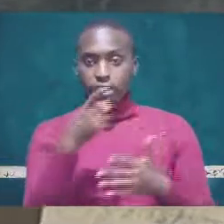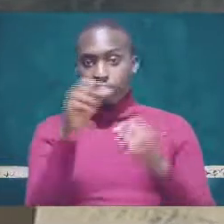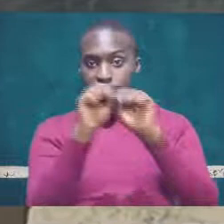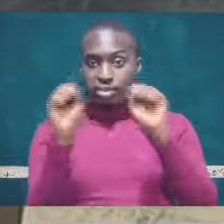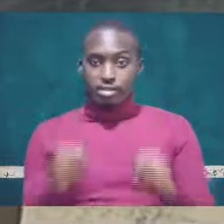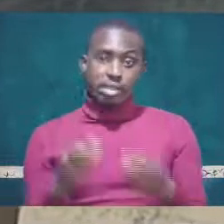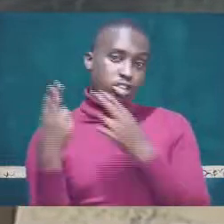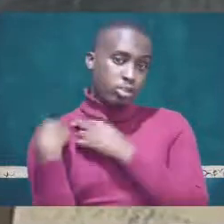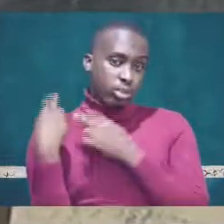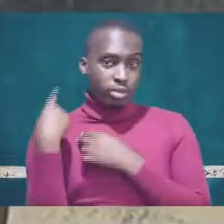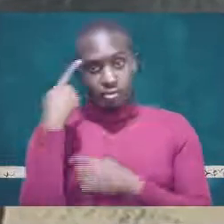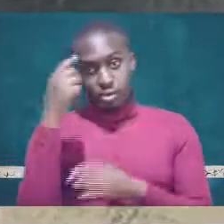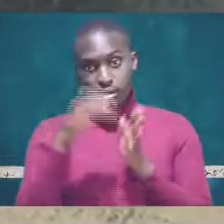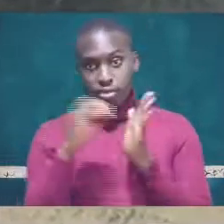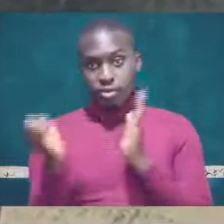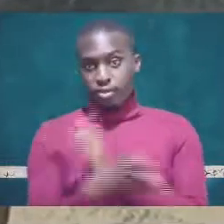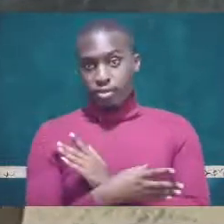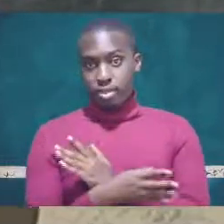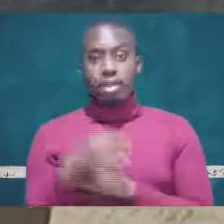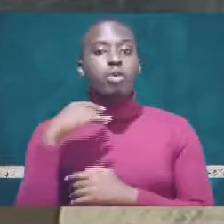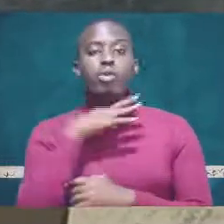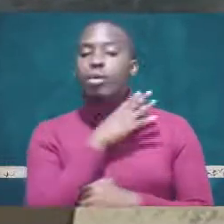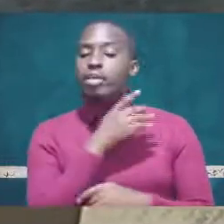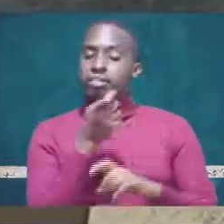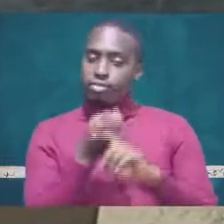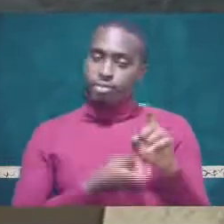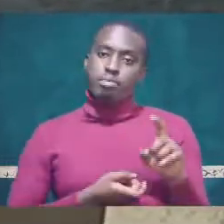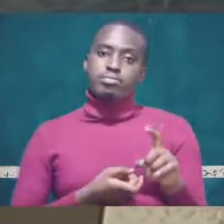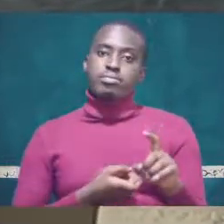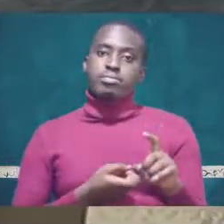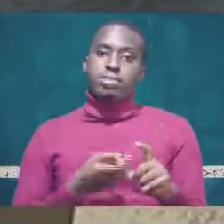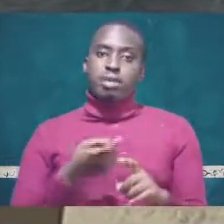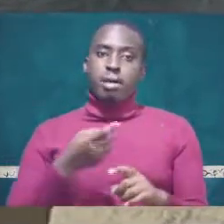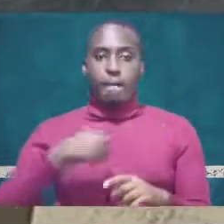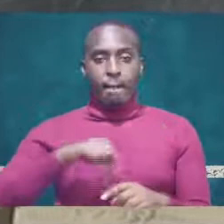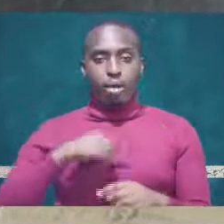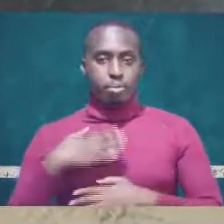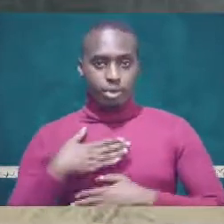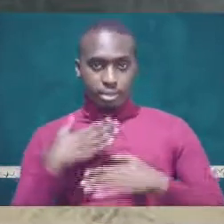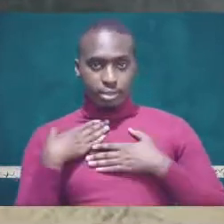responsible for removing the waste product from the body.